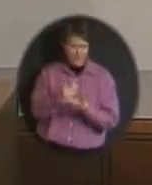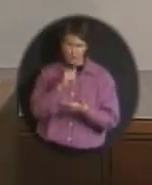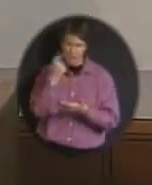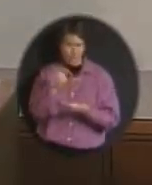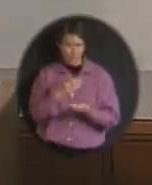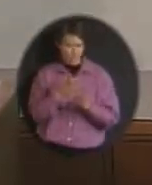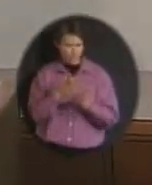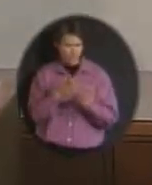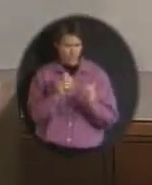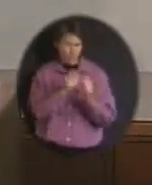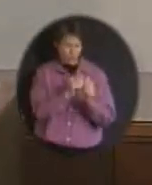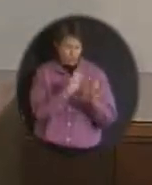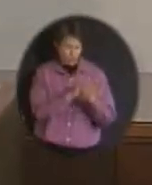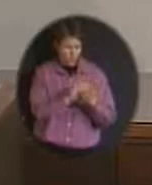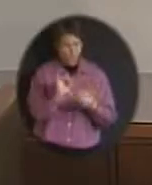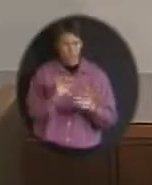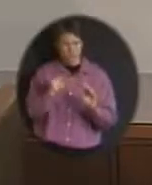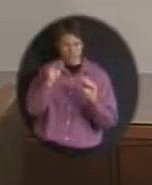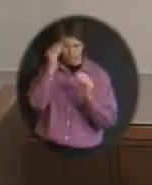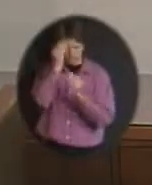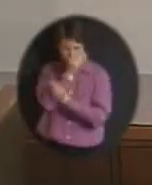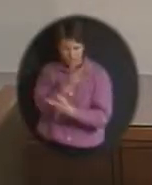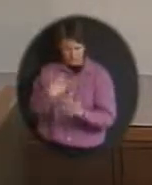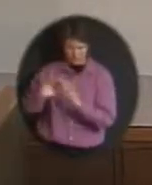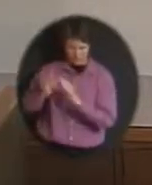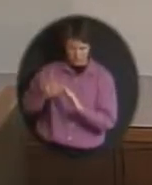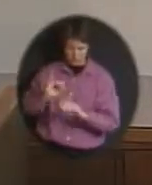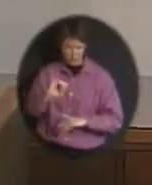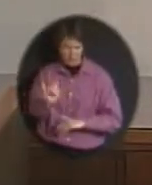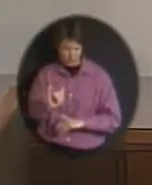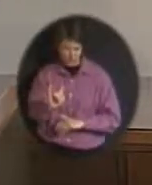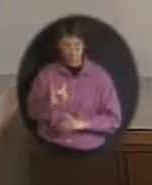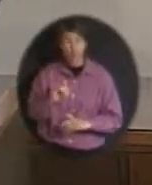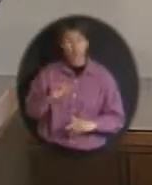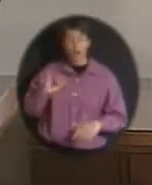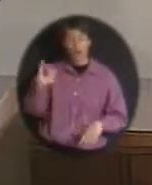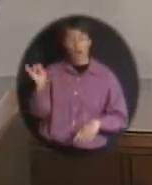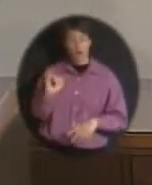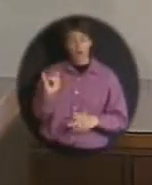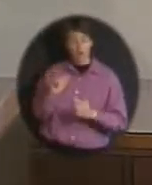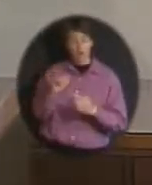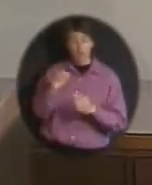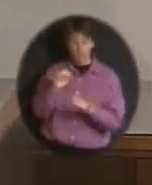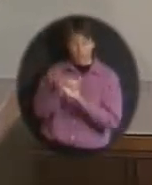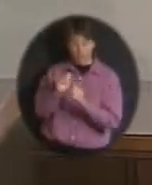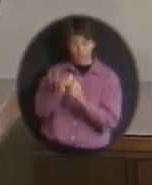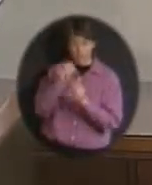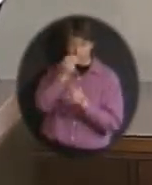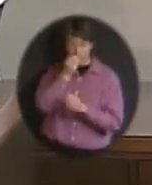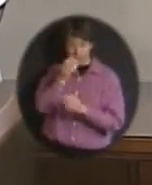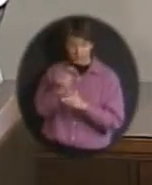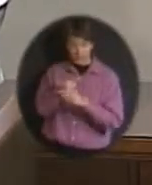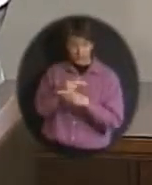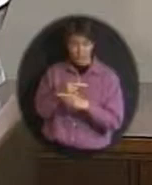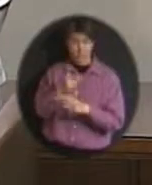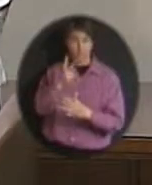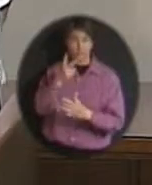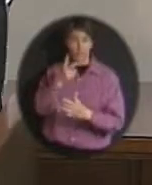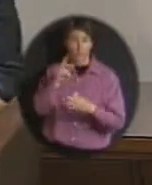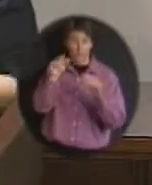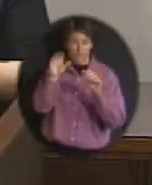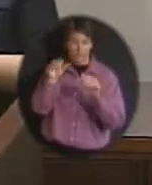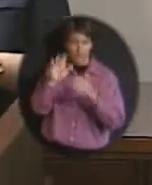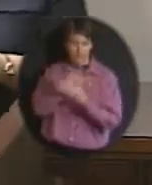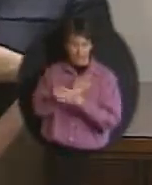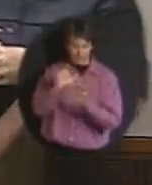really tried to do that in the community. Secondly, in working with food production, we did that in both English and Spanish for the